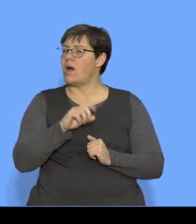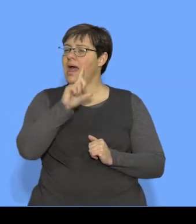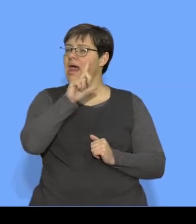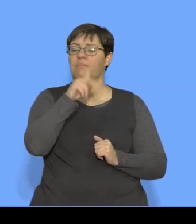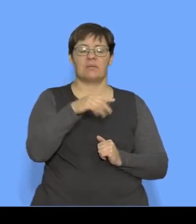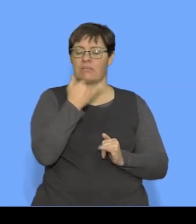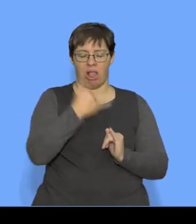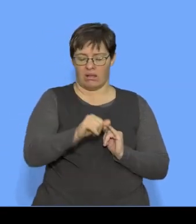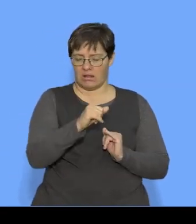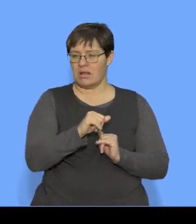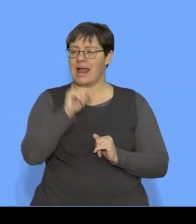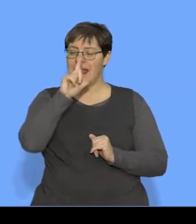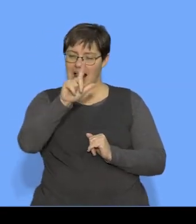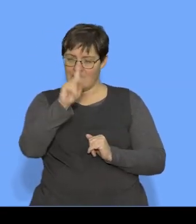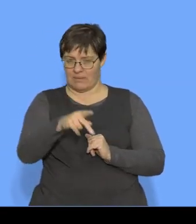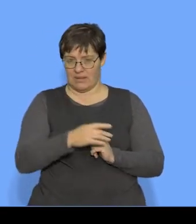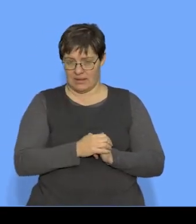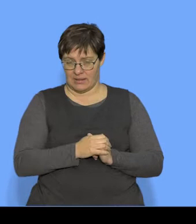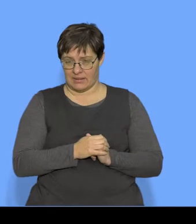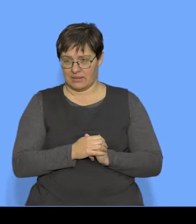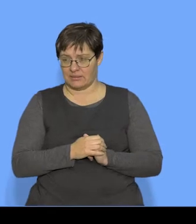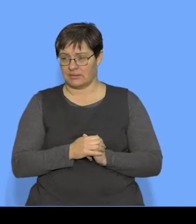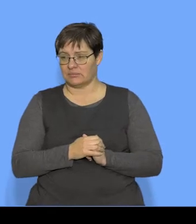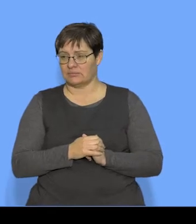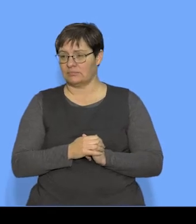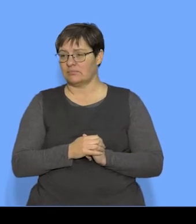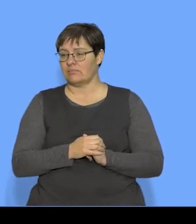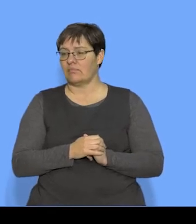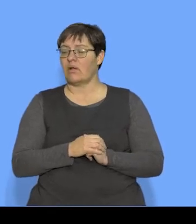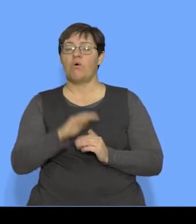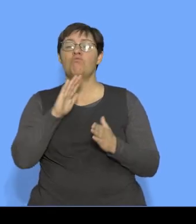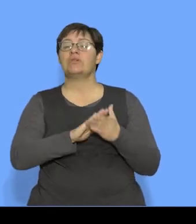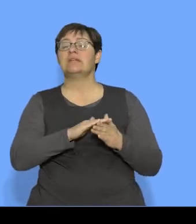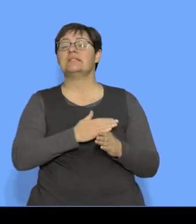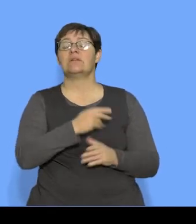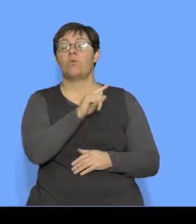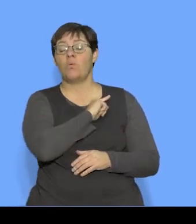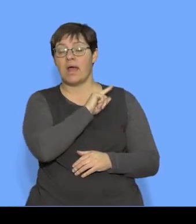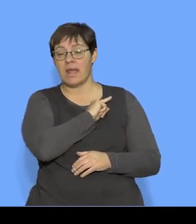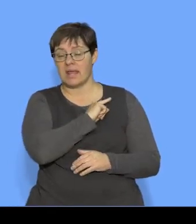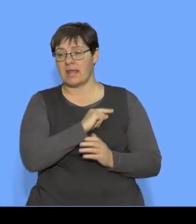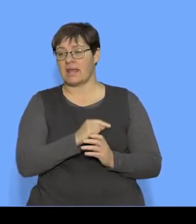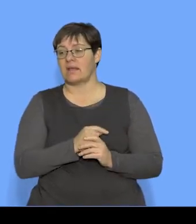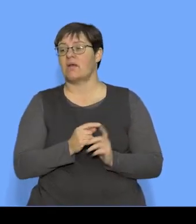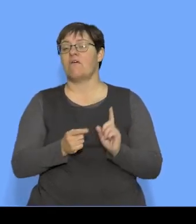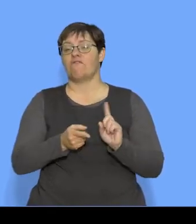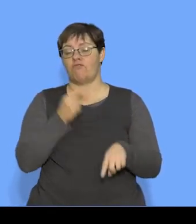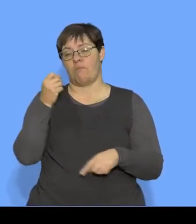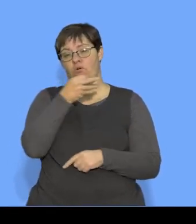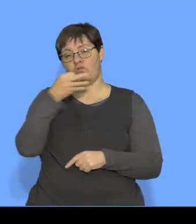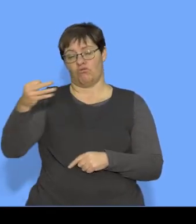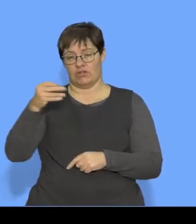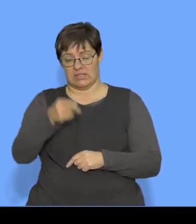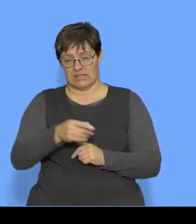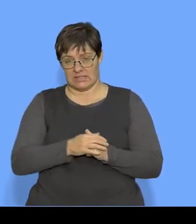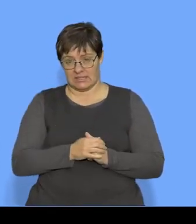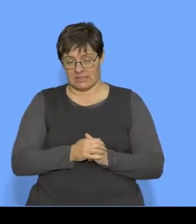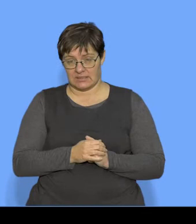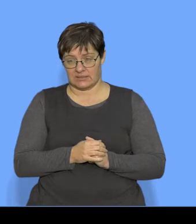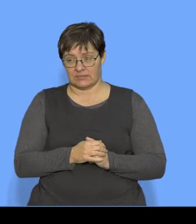to LP, not OP, LP. Now, my reason for this will be again from